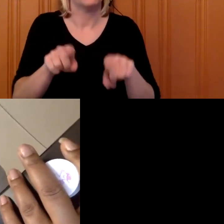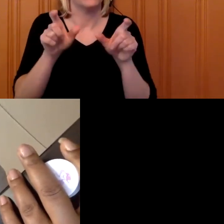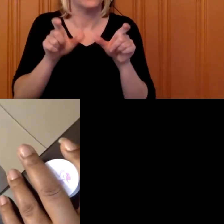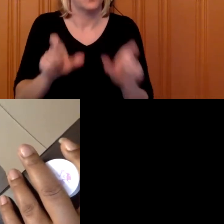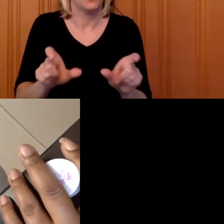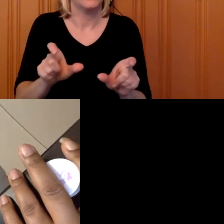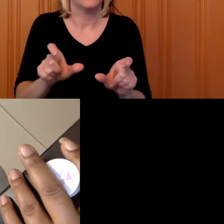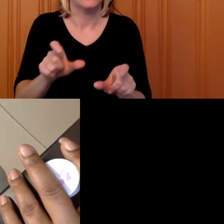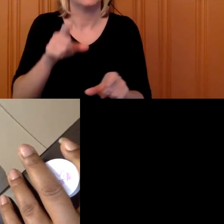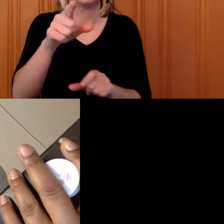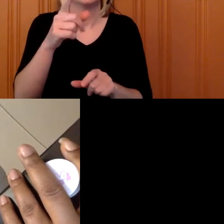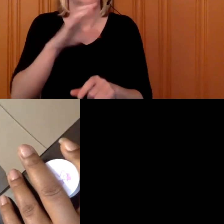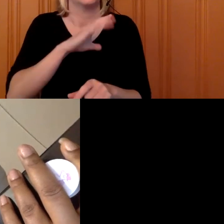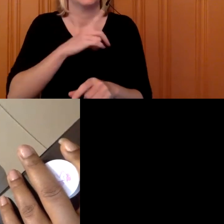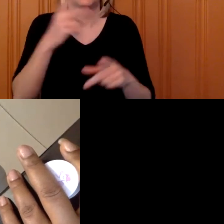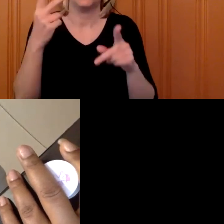And that makes it even worse.